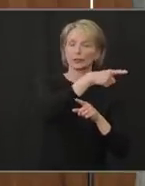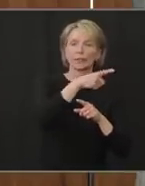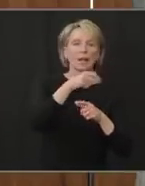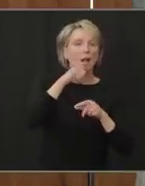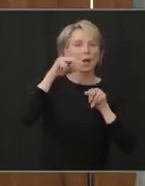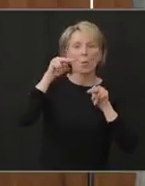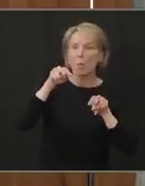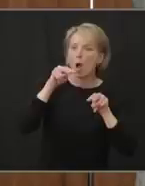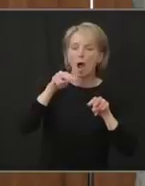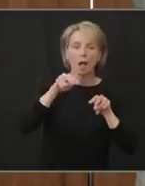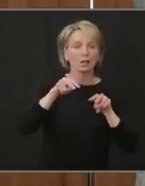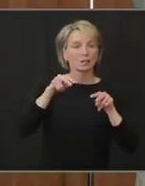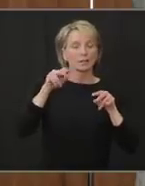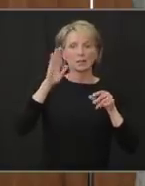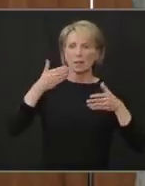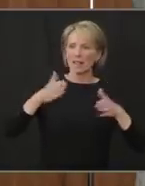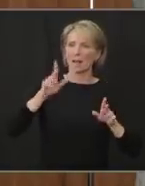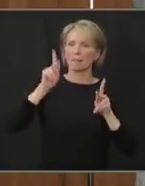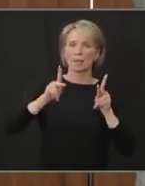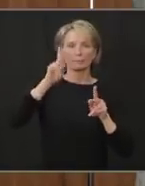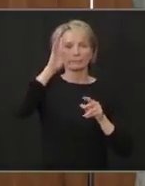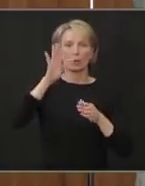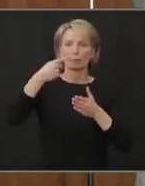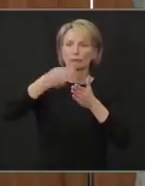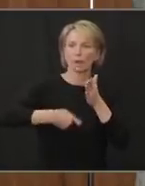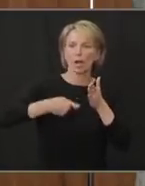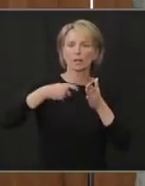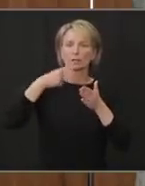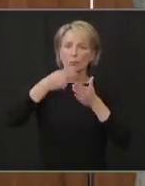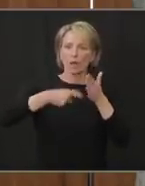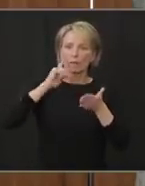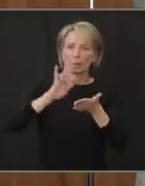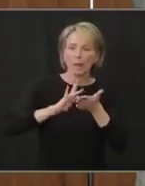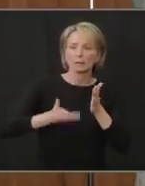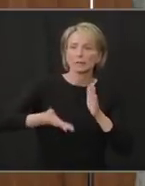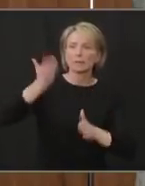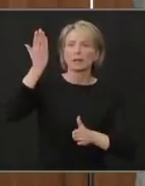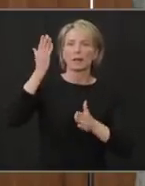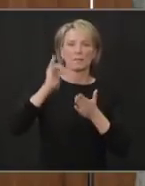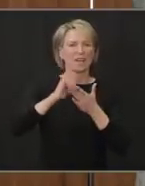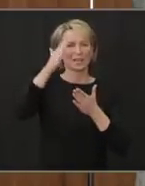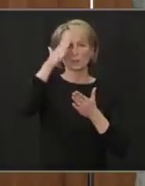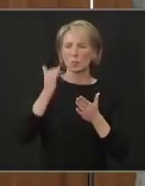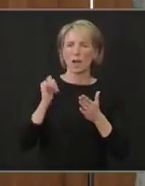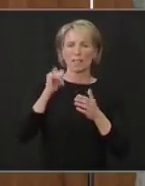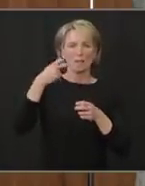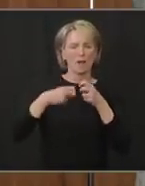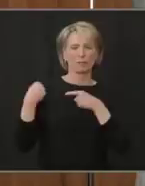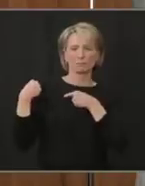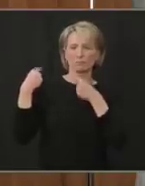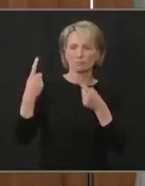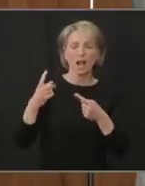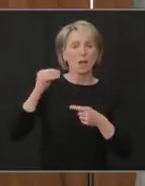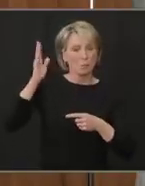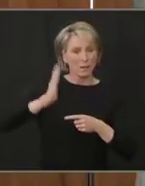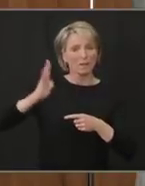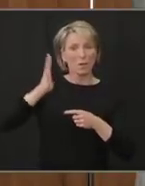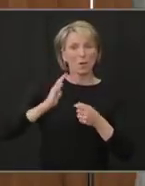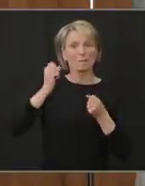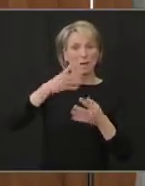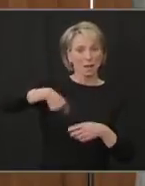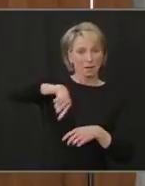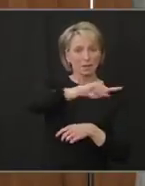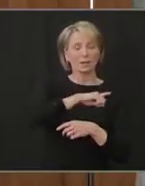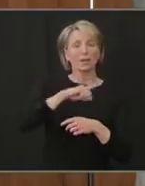effect. This problem has pre-existed this crisis, and many of us who called for stronger regulation,